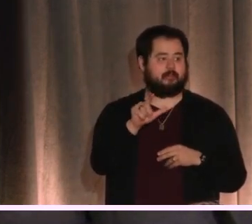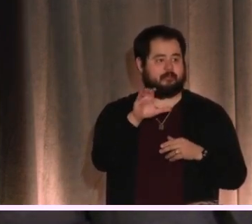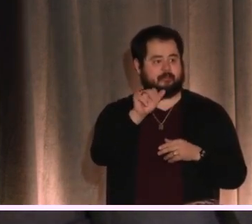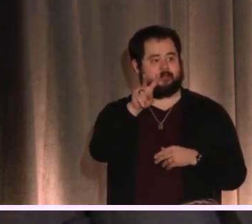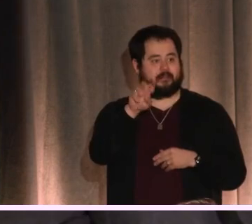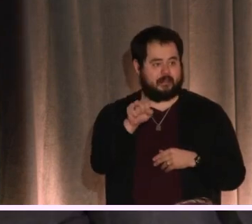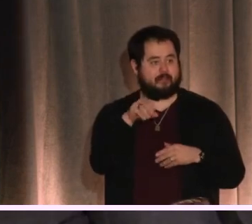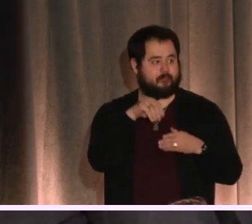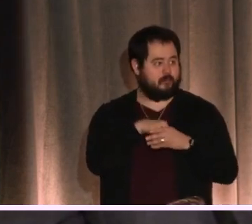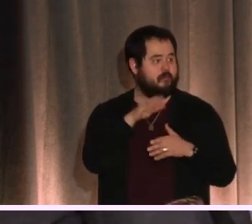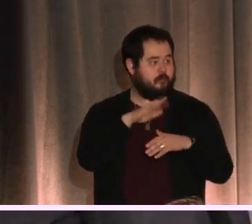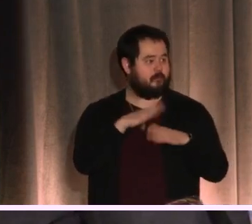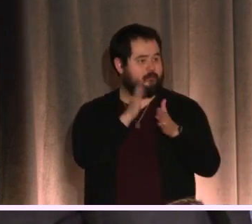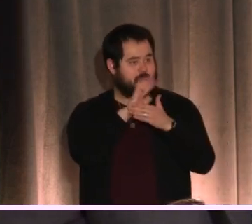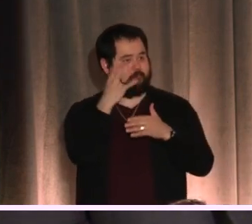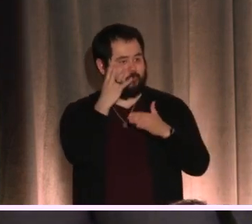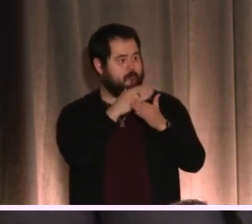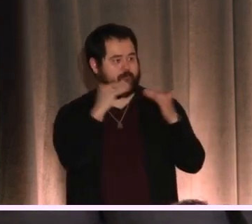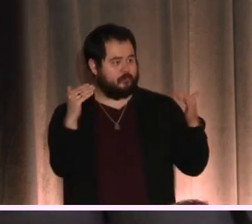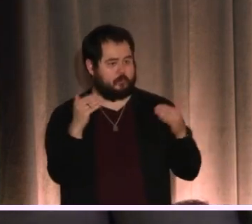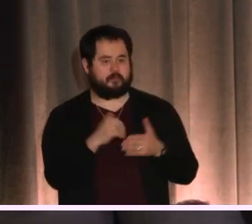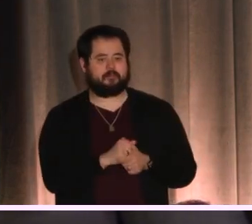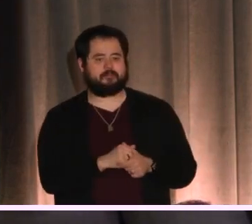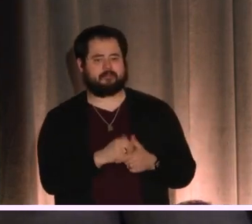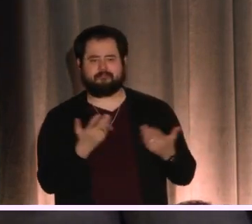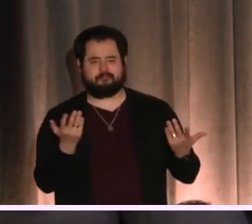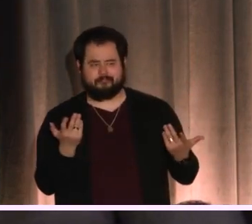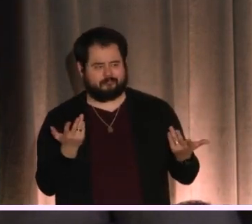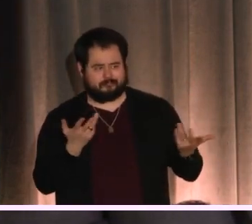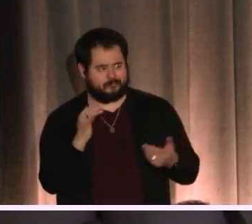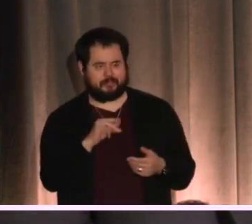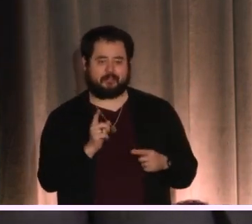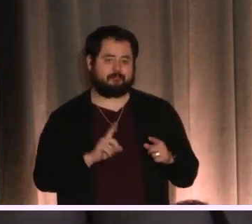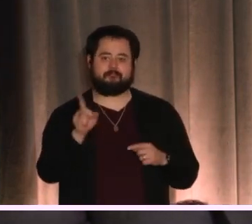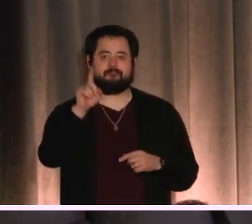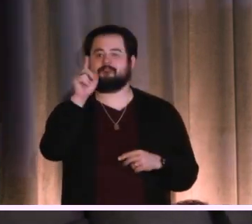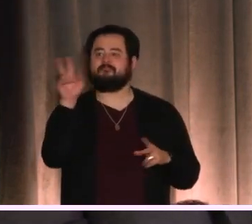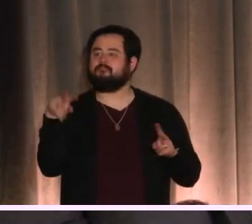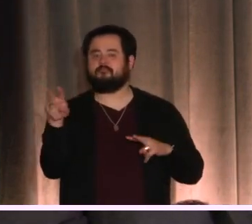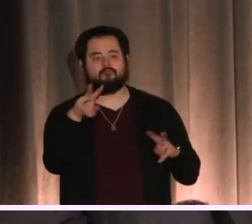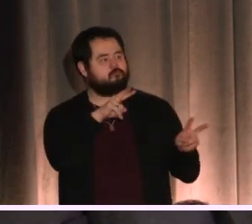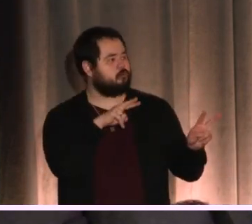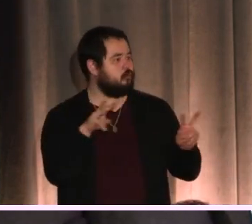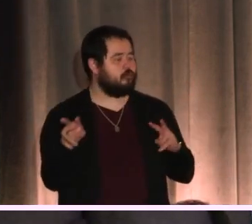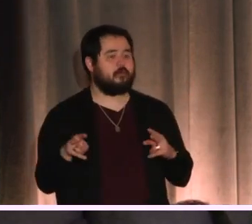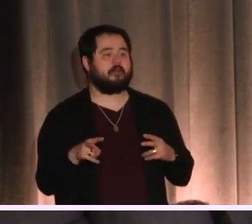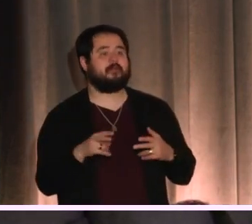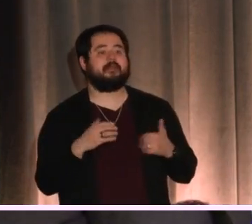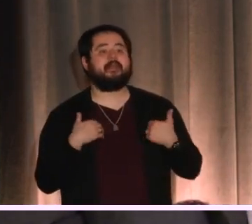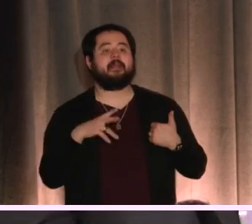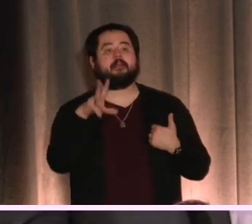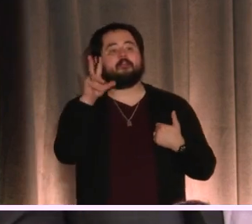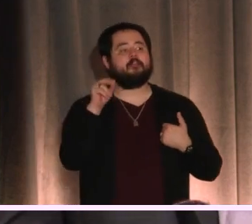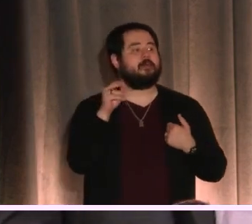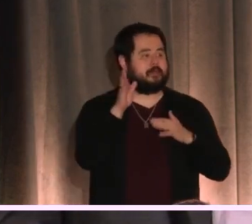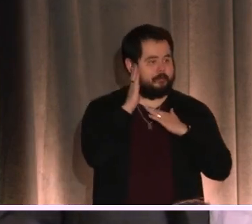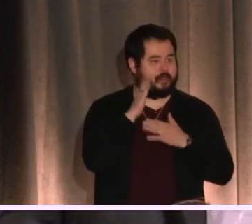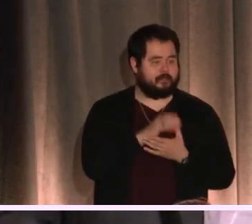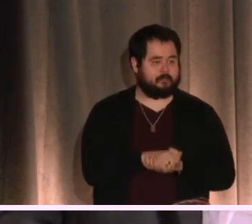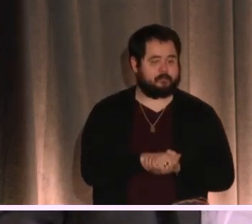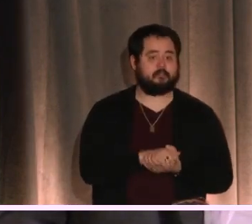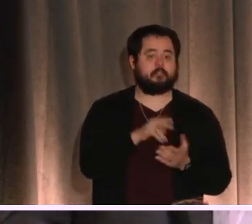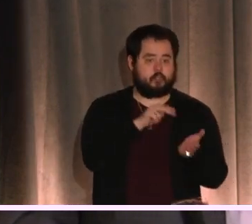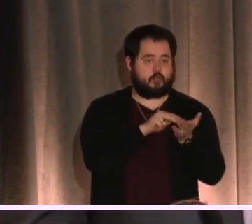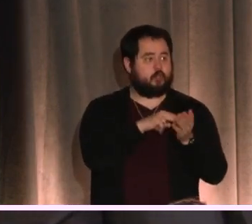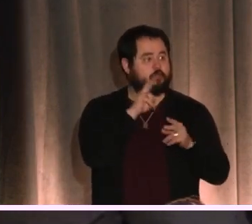4th floor." I didn't know what that was. I went to the 4th floor and I looked around. There were 30 beds. A nurse